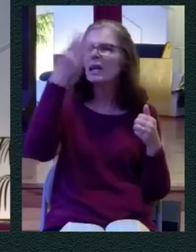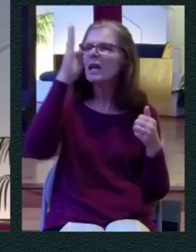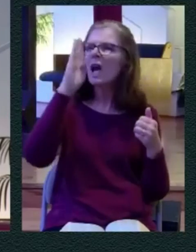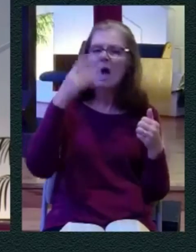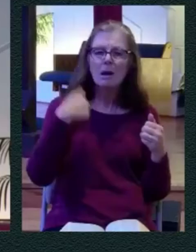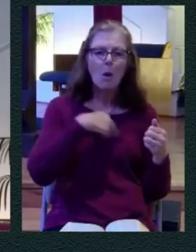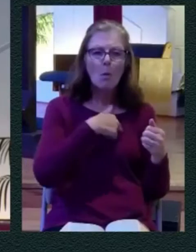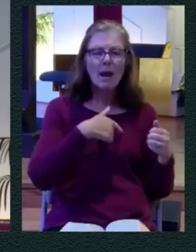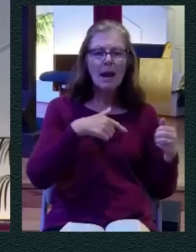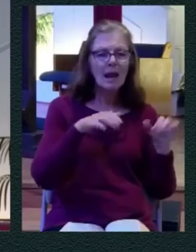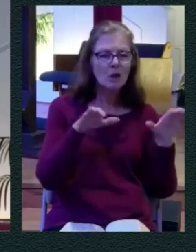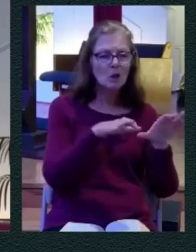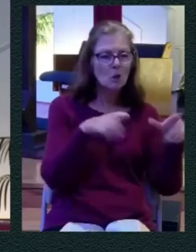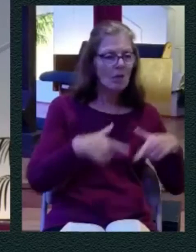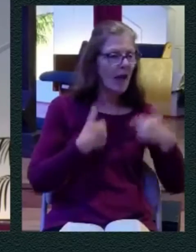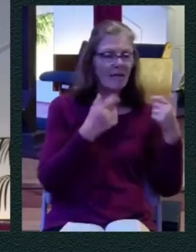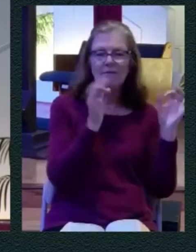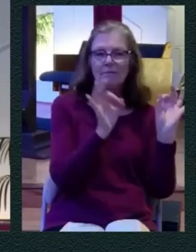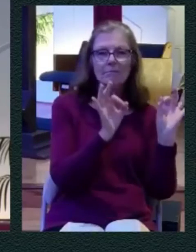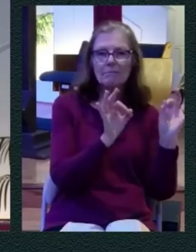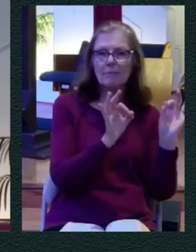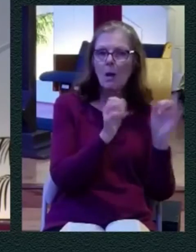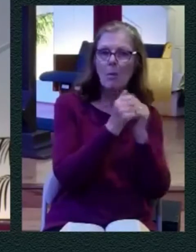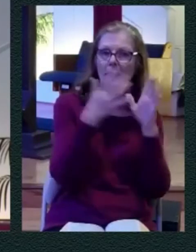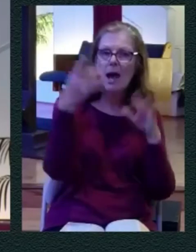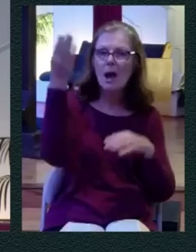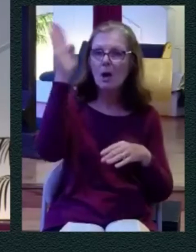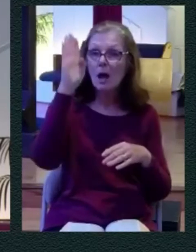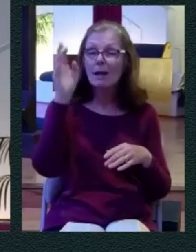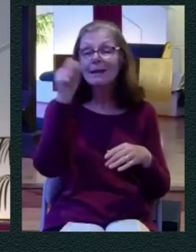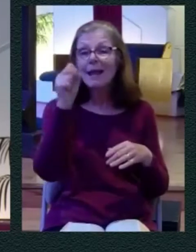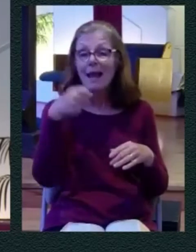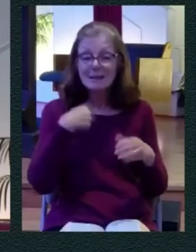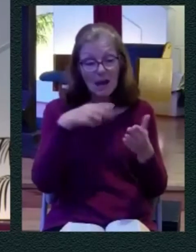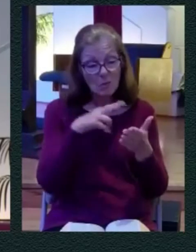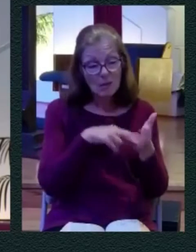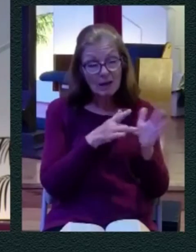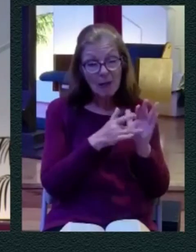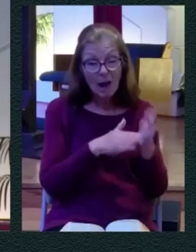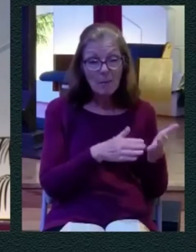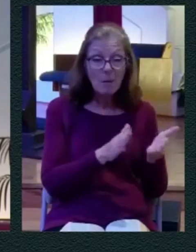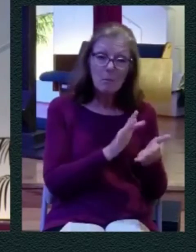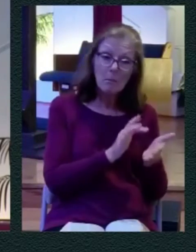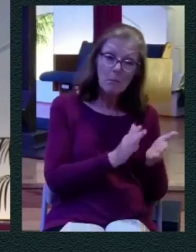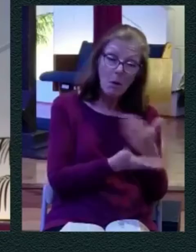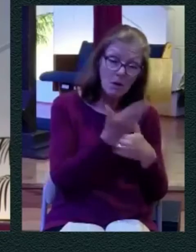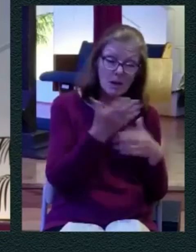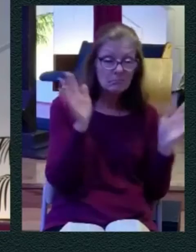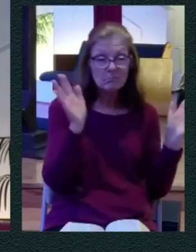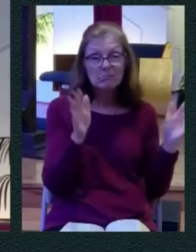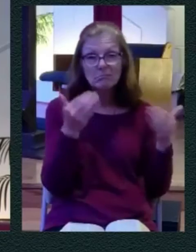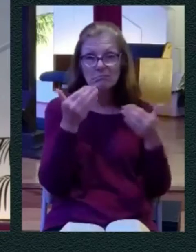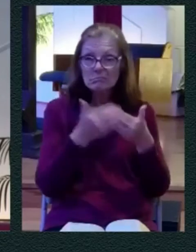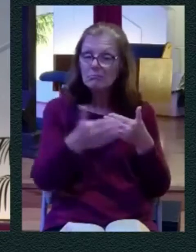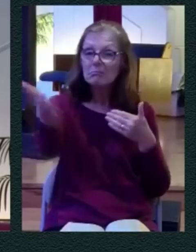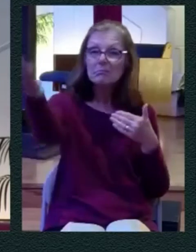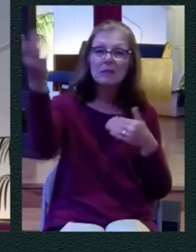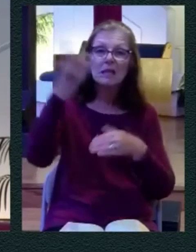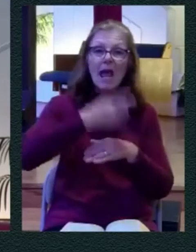Him. Yes, I have my devotion in the morning, but the rest, everything else goes on just like it does in the secular